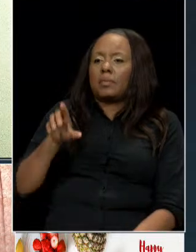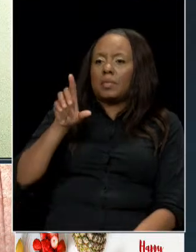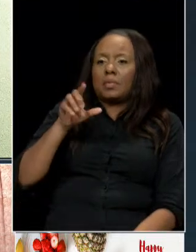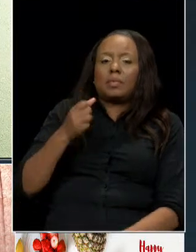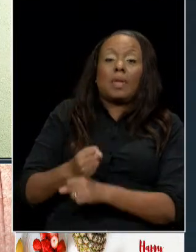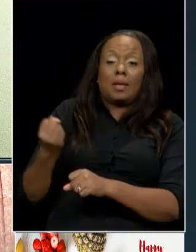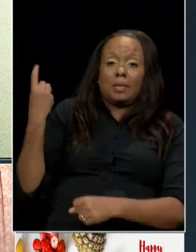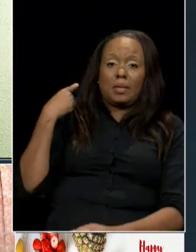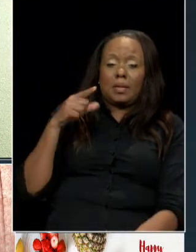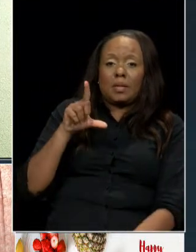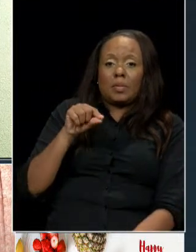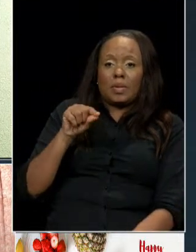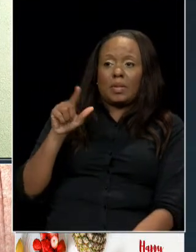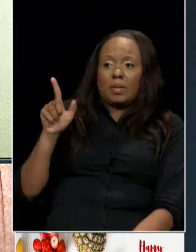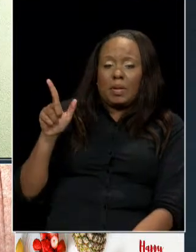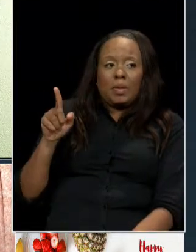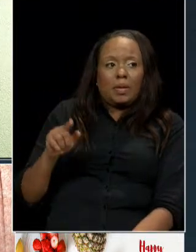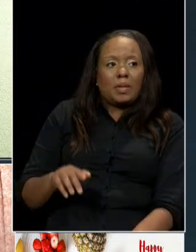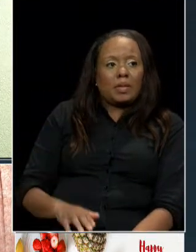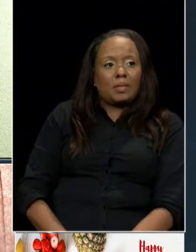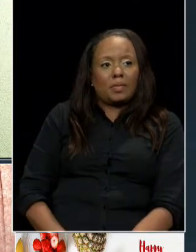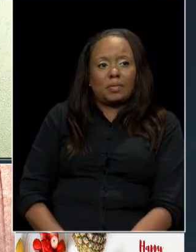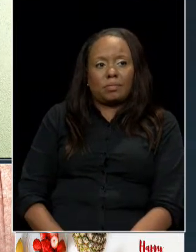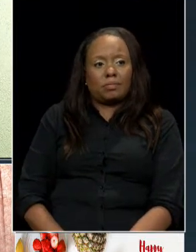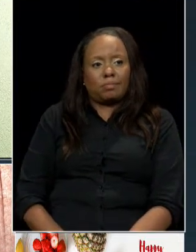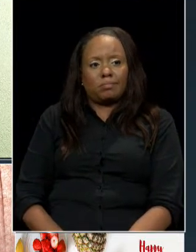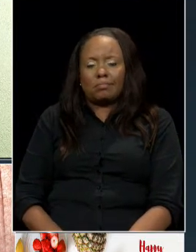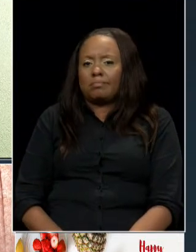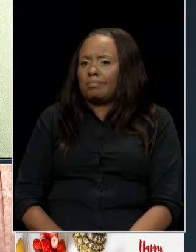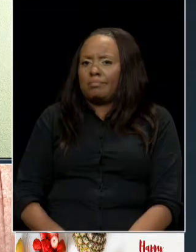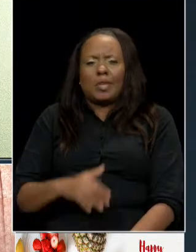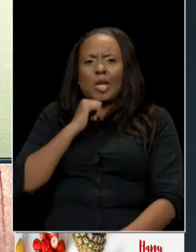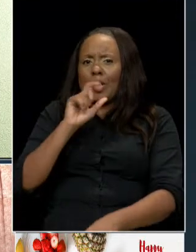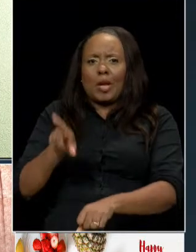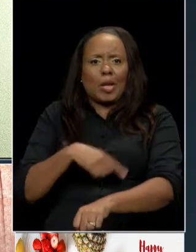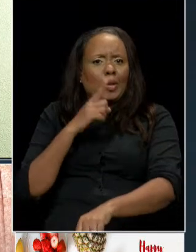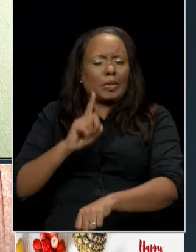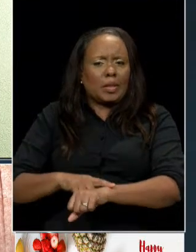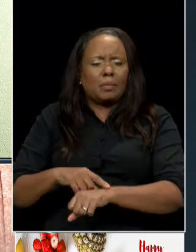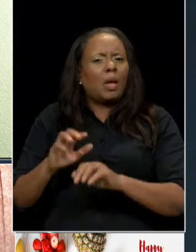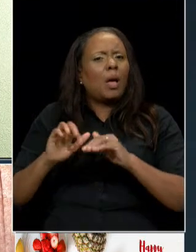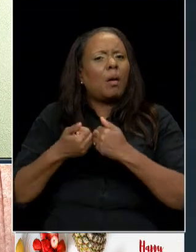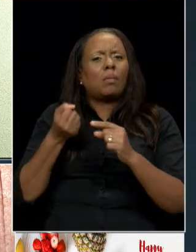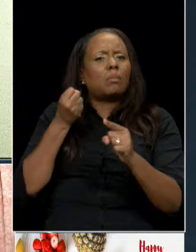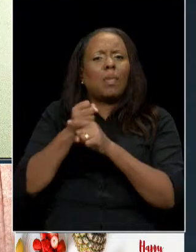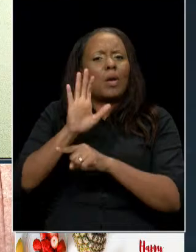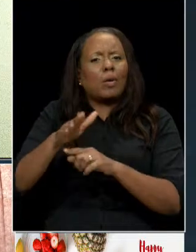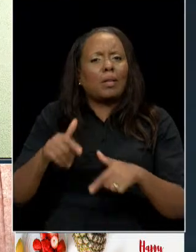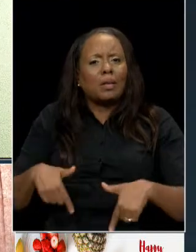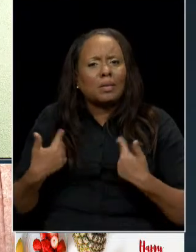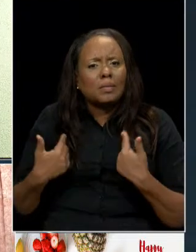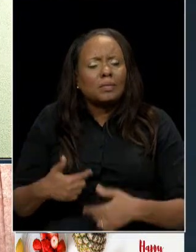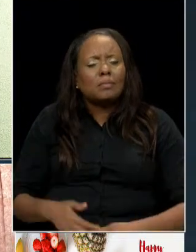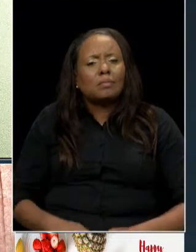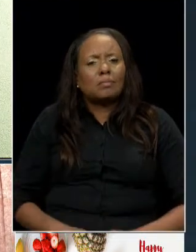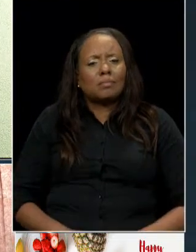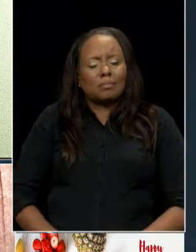2021. And what has that been? That's not a long time ago. So how has that impacted on your life?